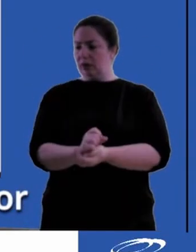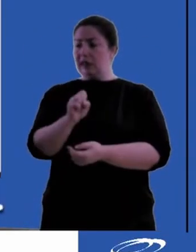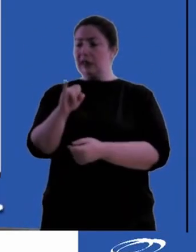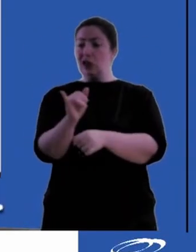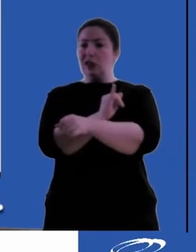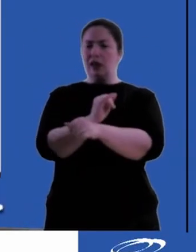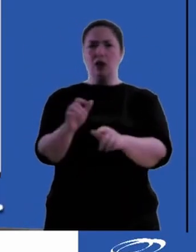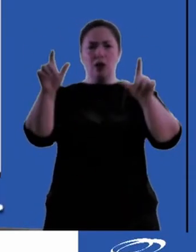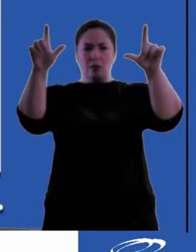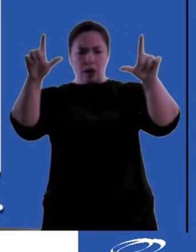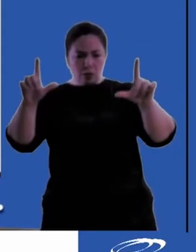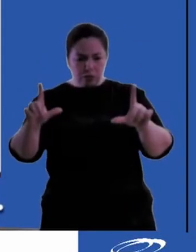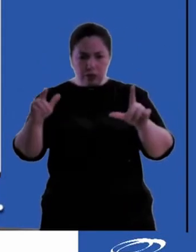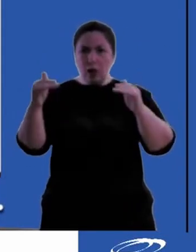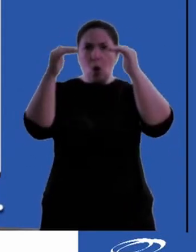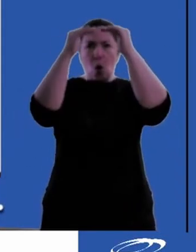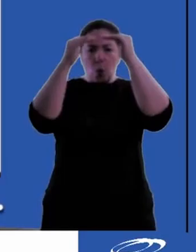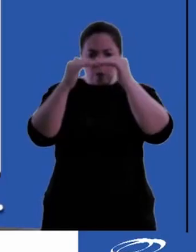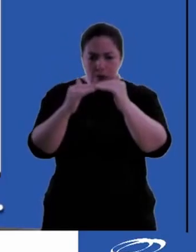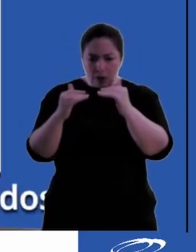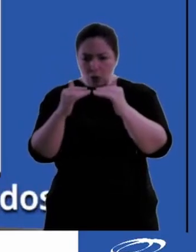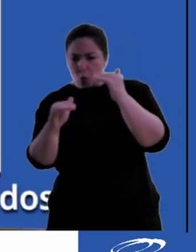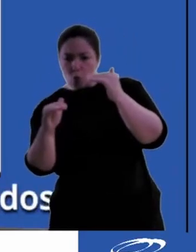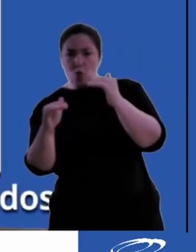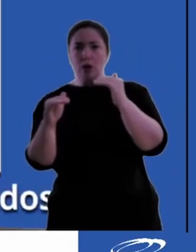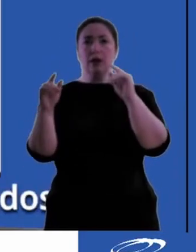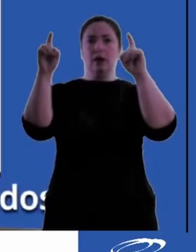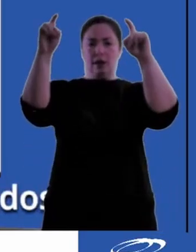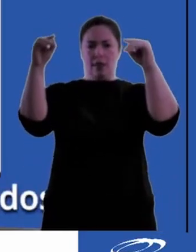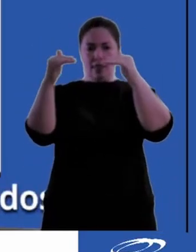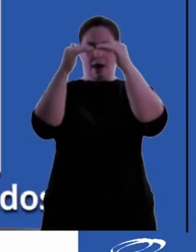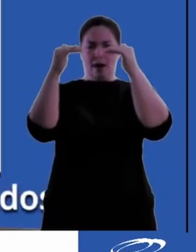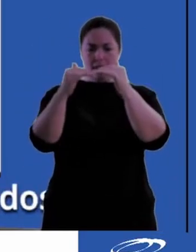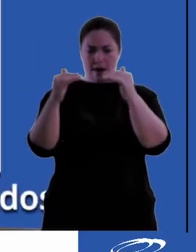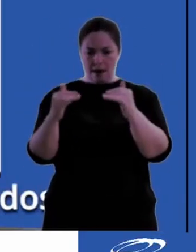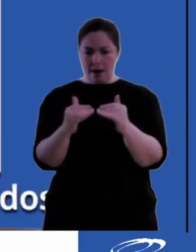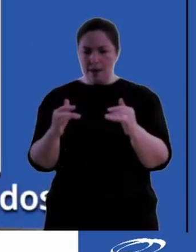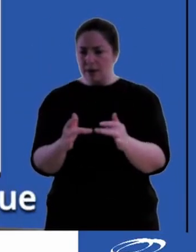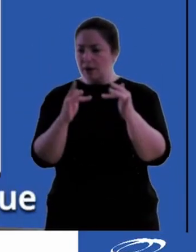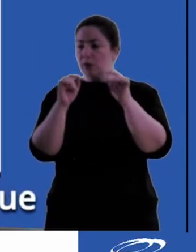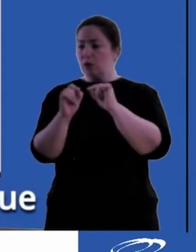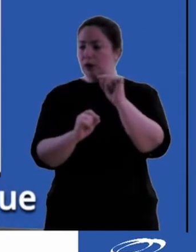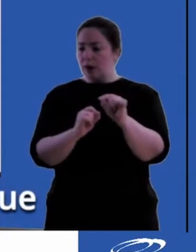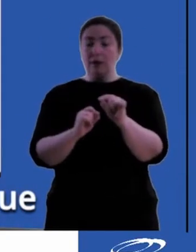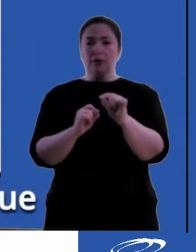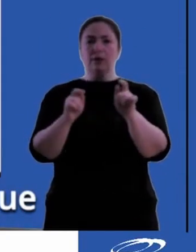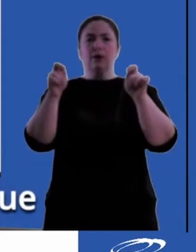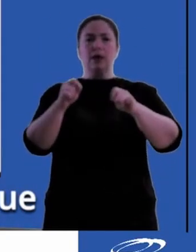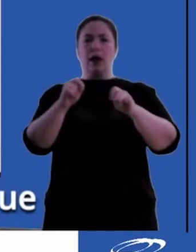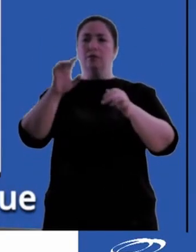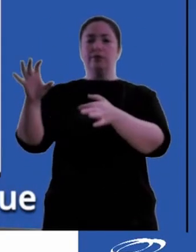better than the other? And I think this is really helpful. So we took a subset of almost all the sonicate fluids from the shotgun